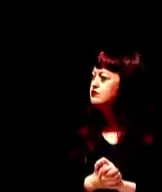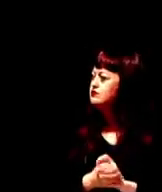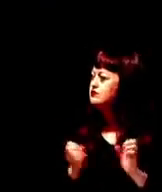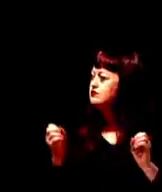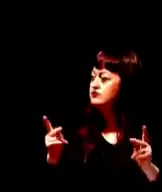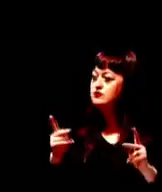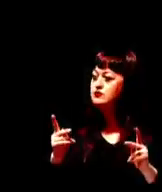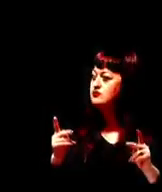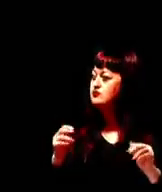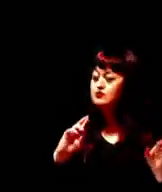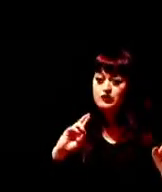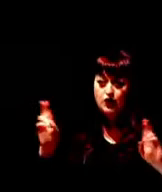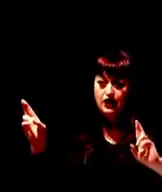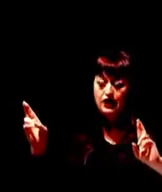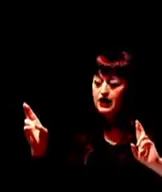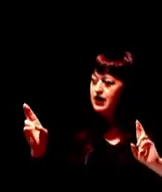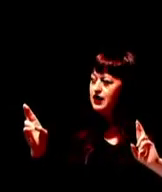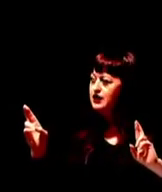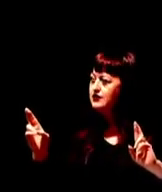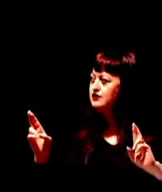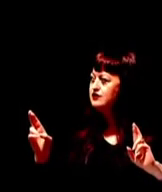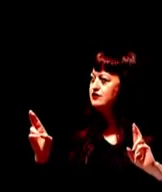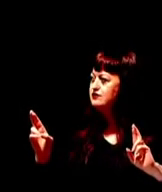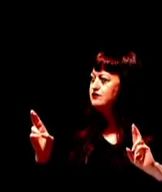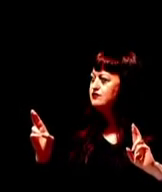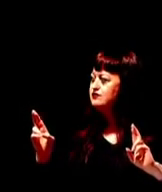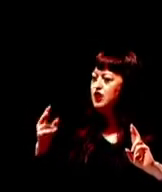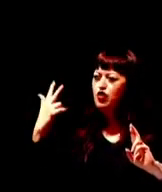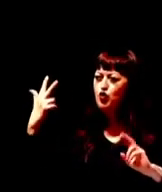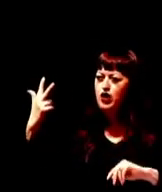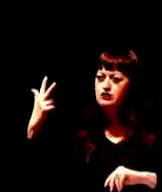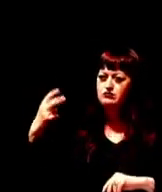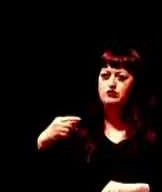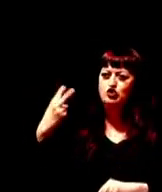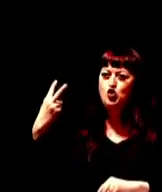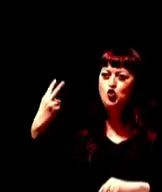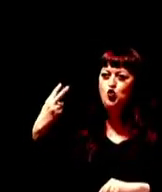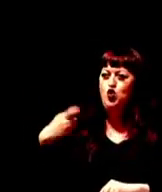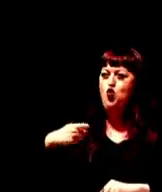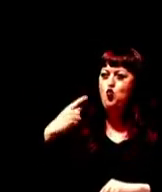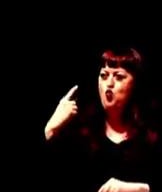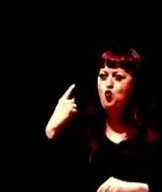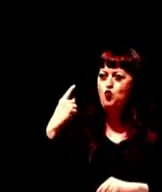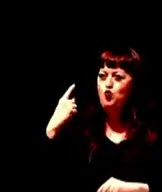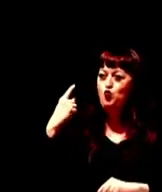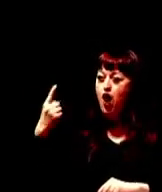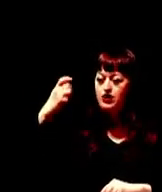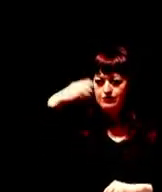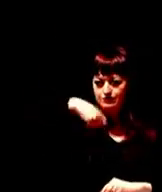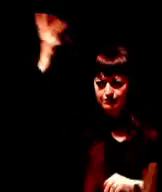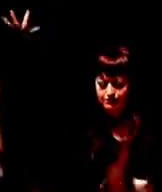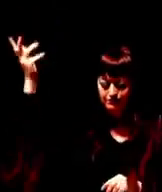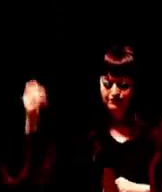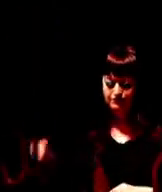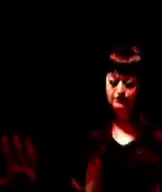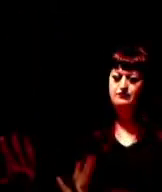Okay, on one, okay? 3, 2, 1.